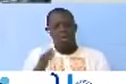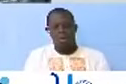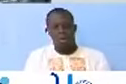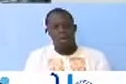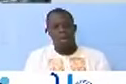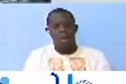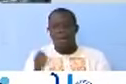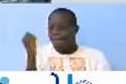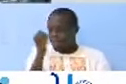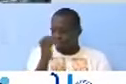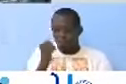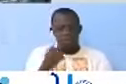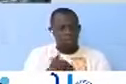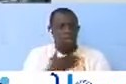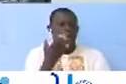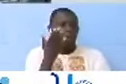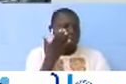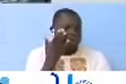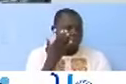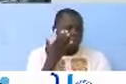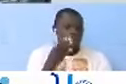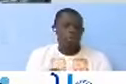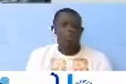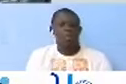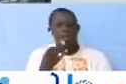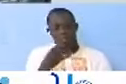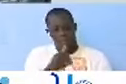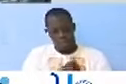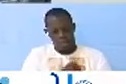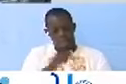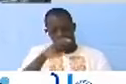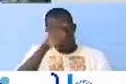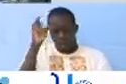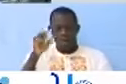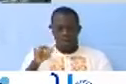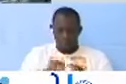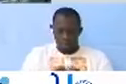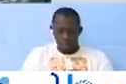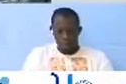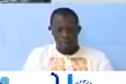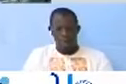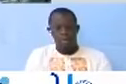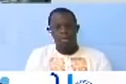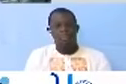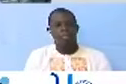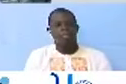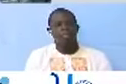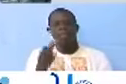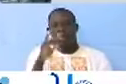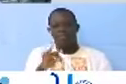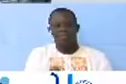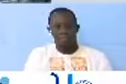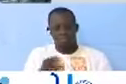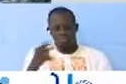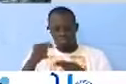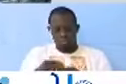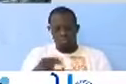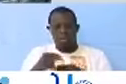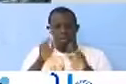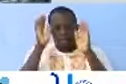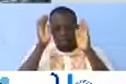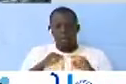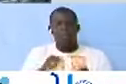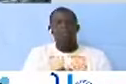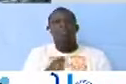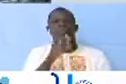Ndaltale. Because I am used to. Nastafolu. Our staff. In Salo Akanasi. Mr. Sanneh, what